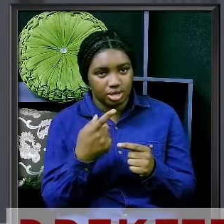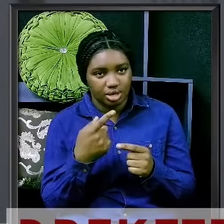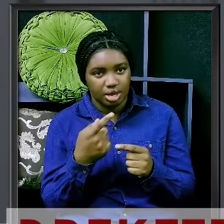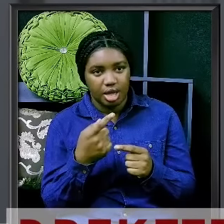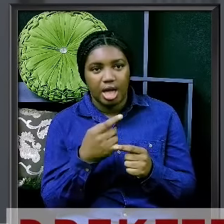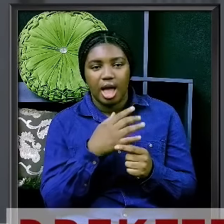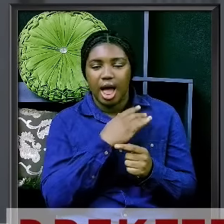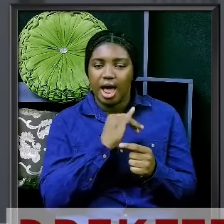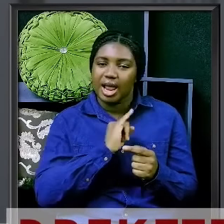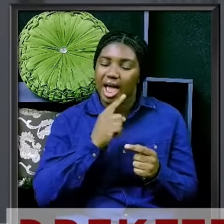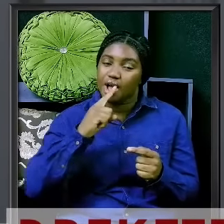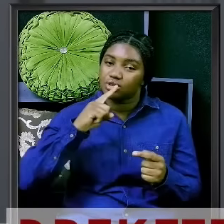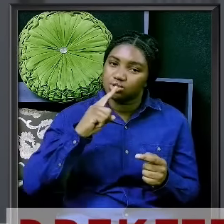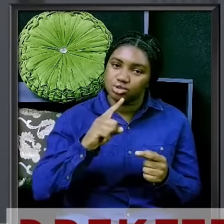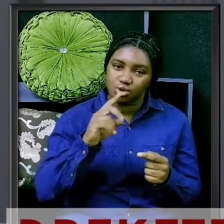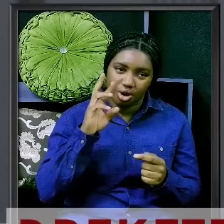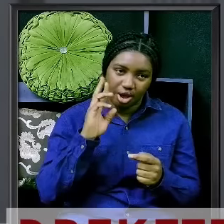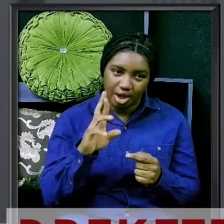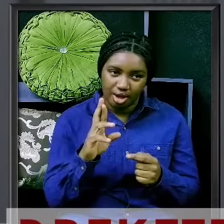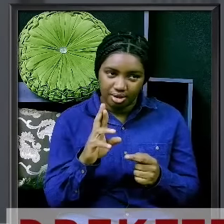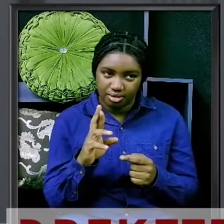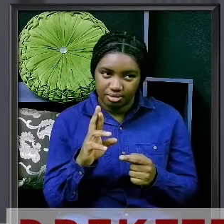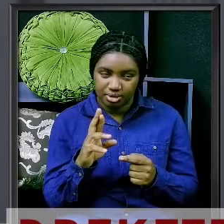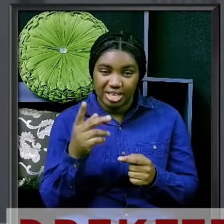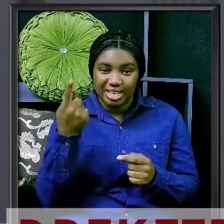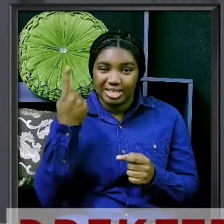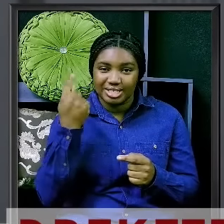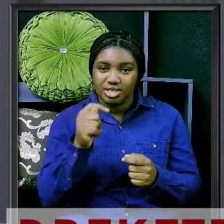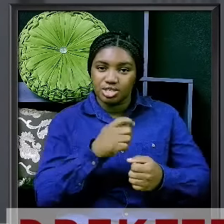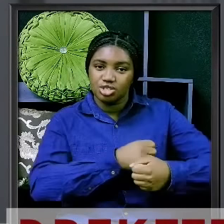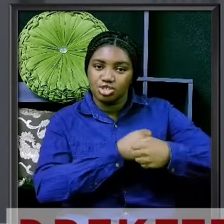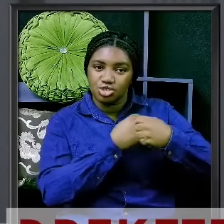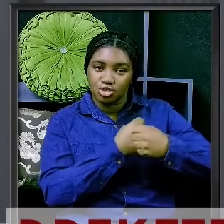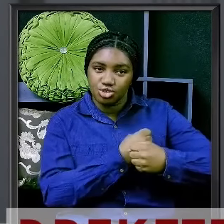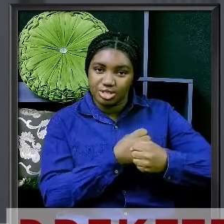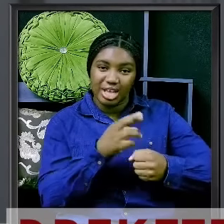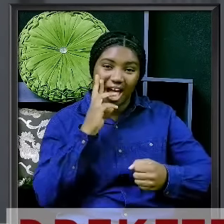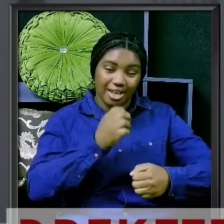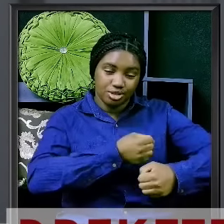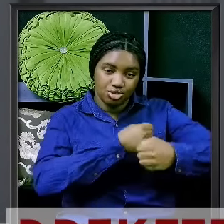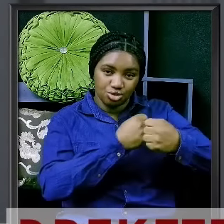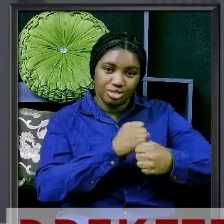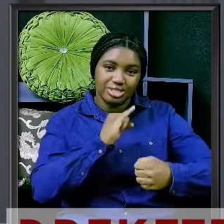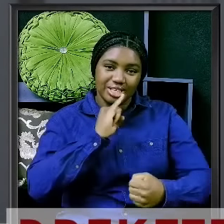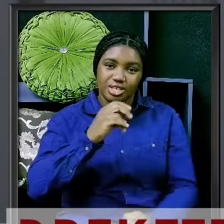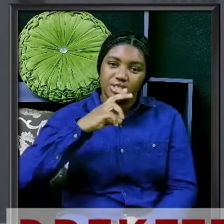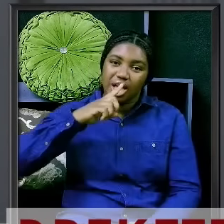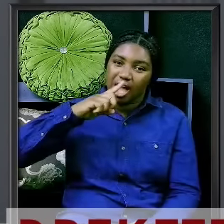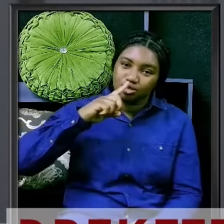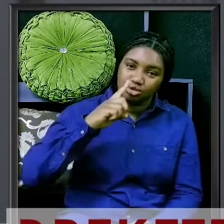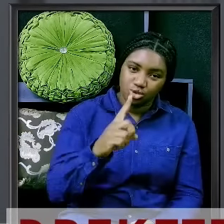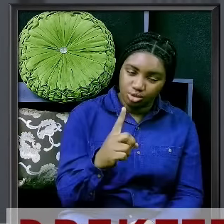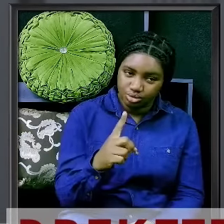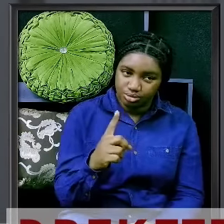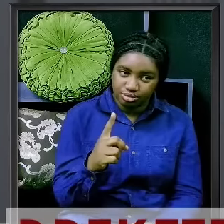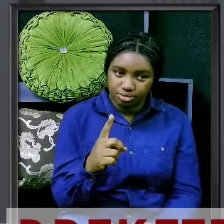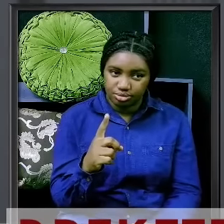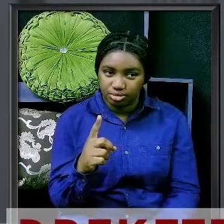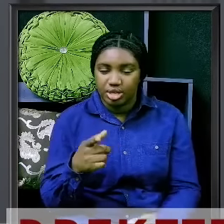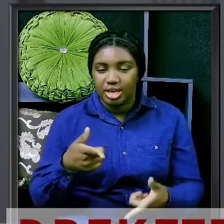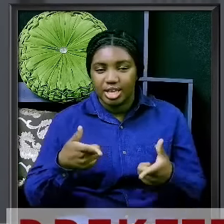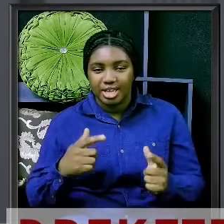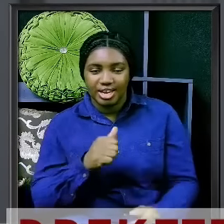I've assured her that the security is her security is assured. Oh, thank you.